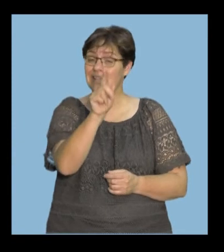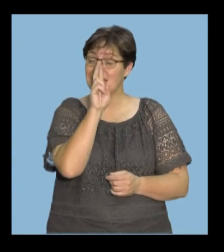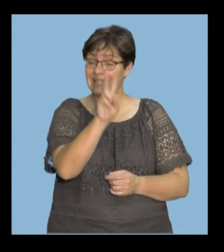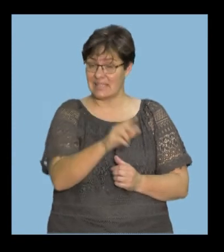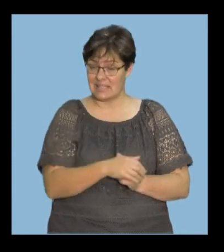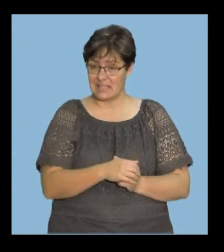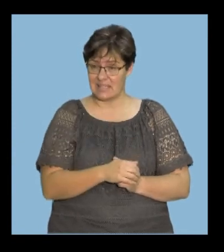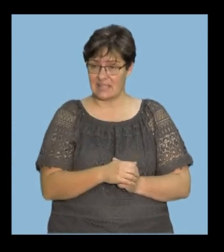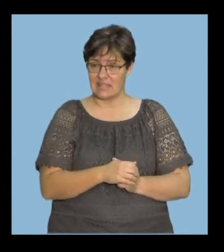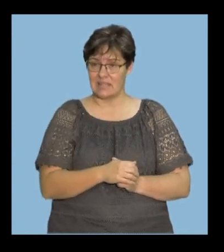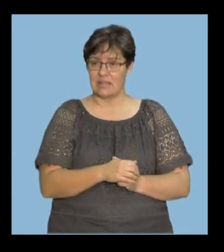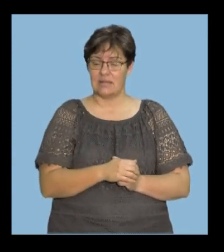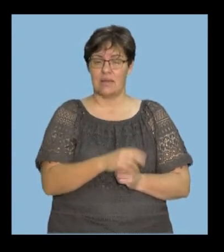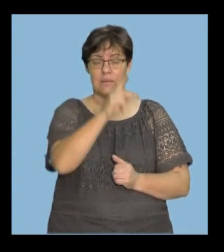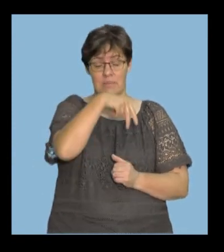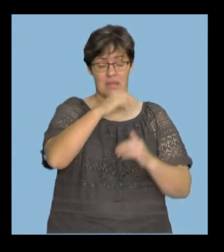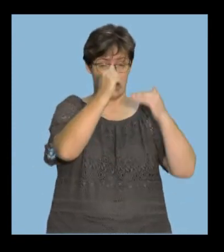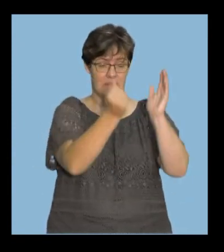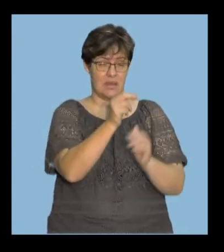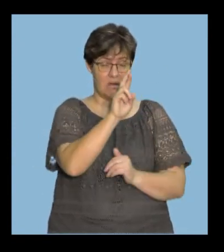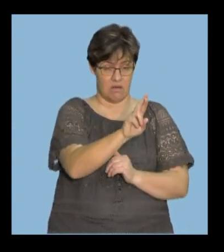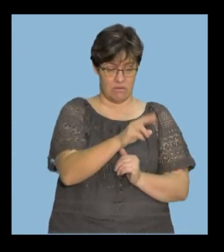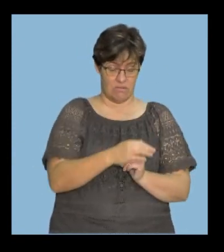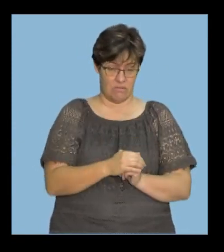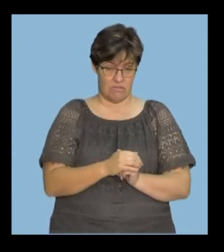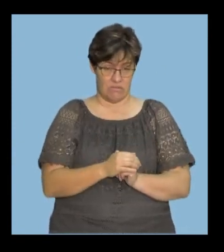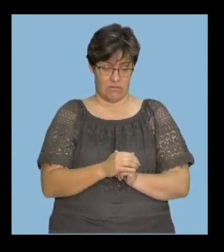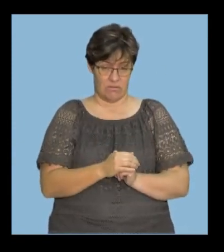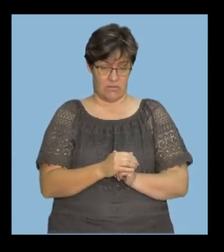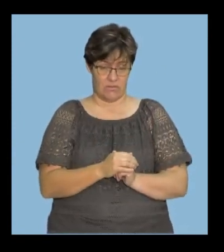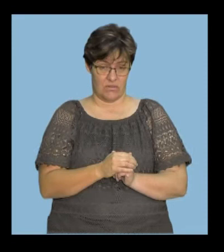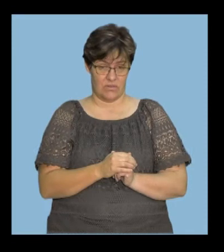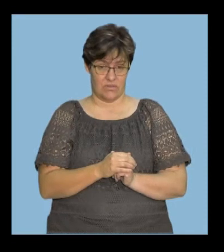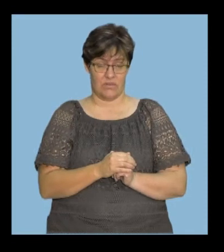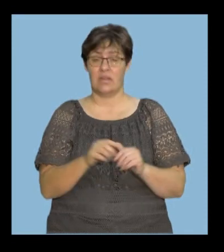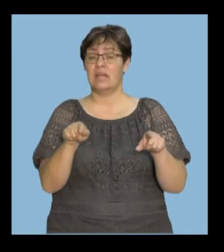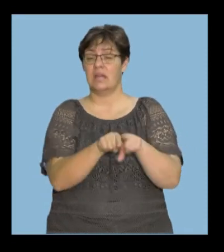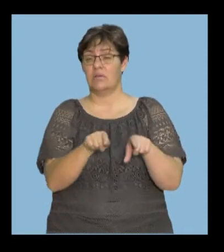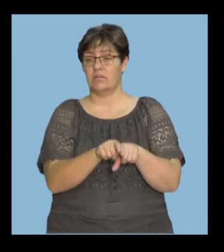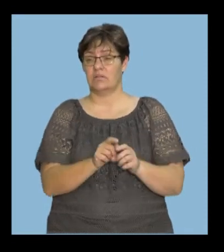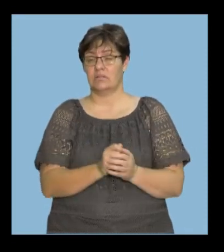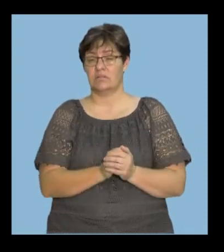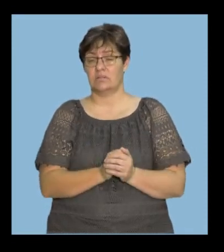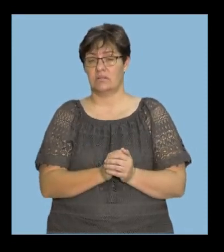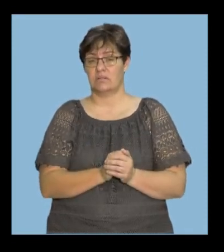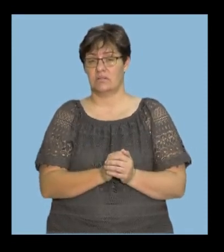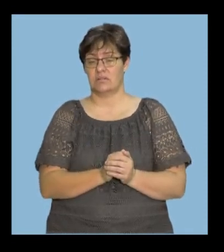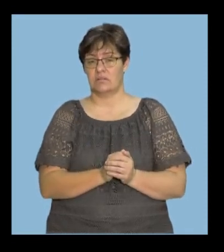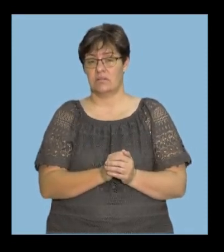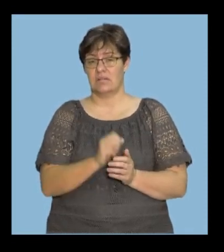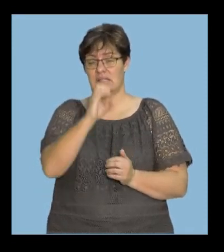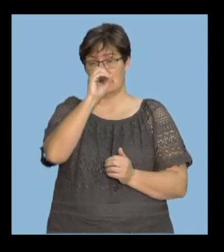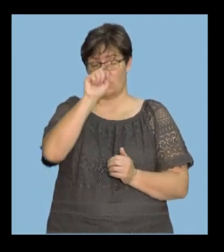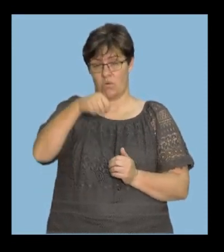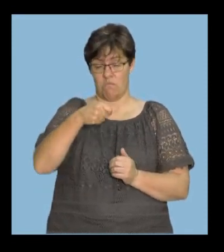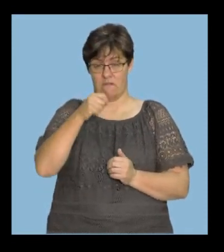you, or look at the data first of all, we're saying that the probability of R is going